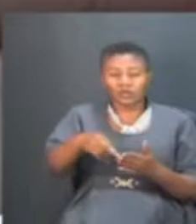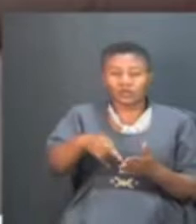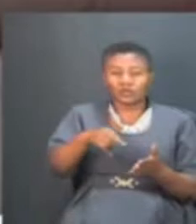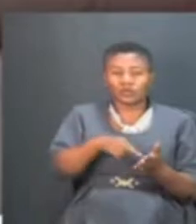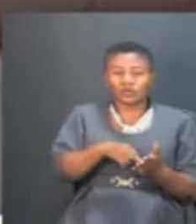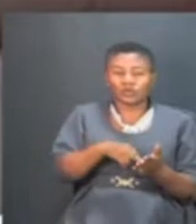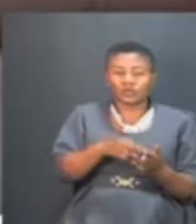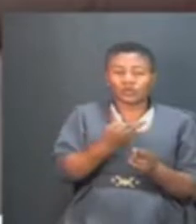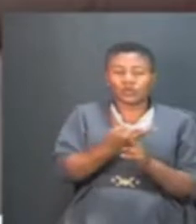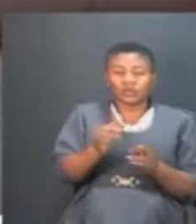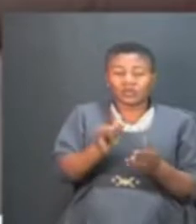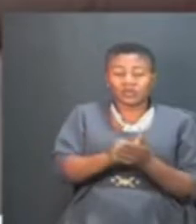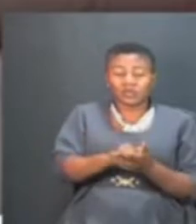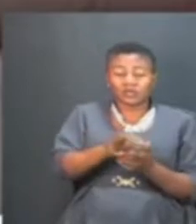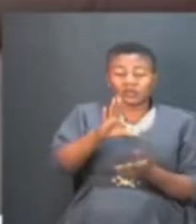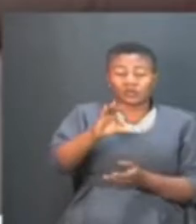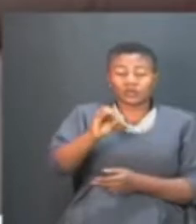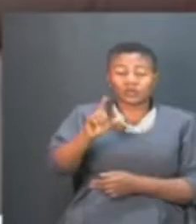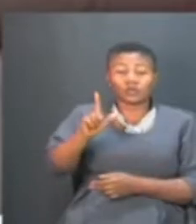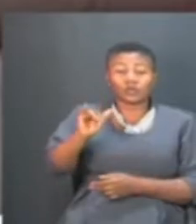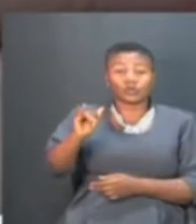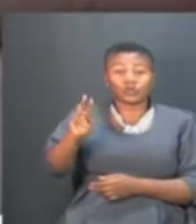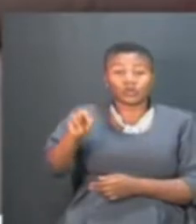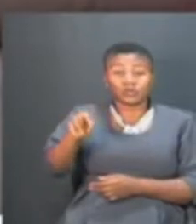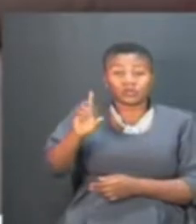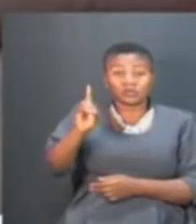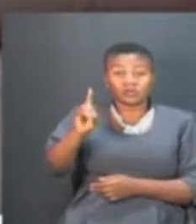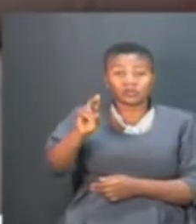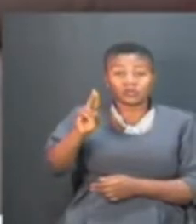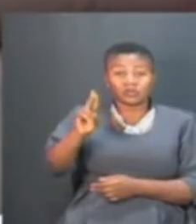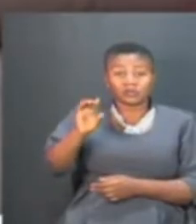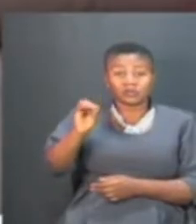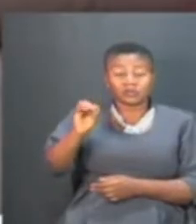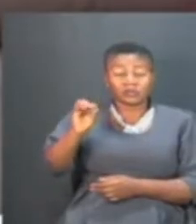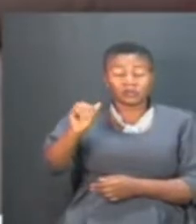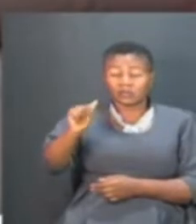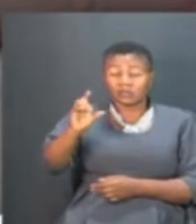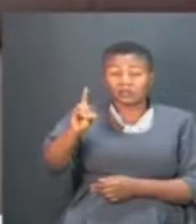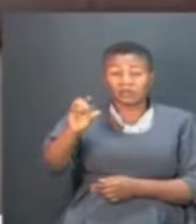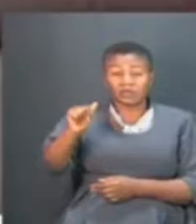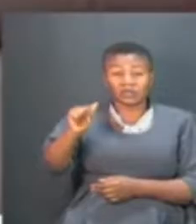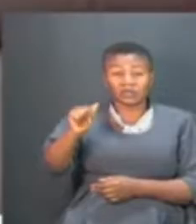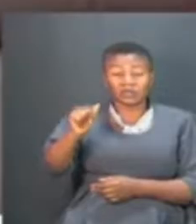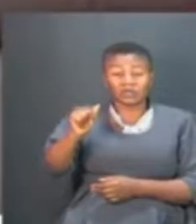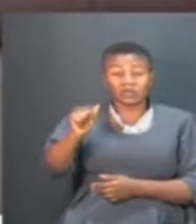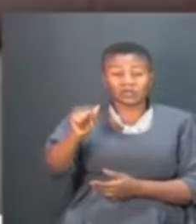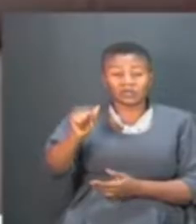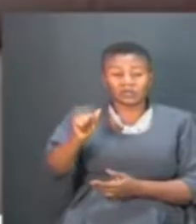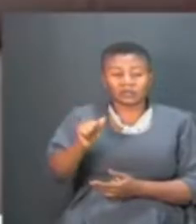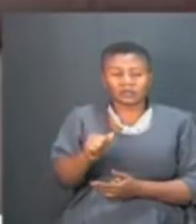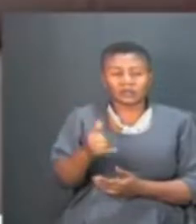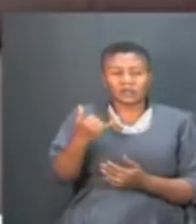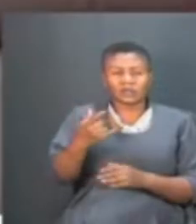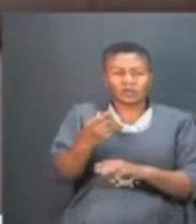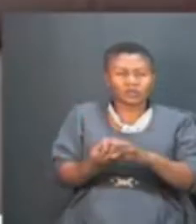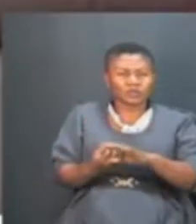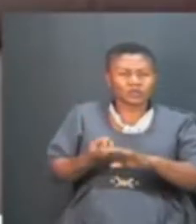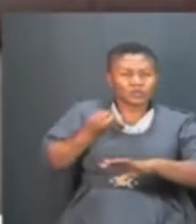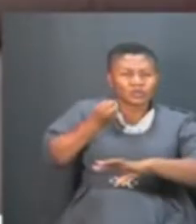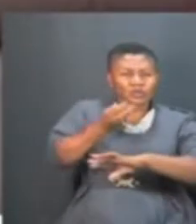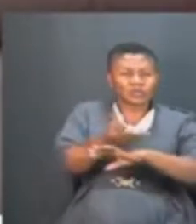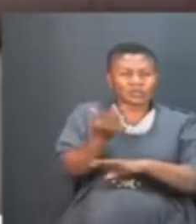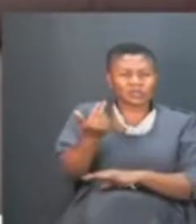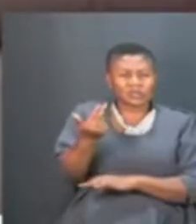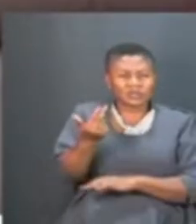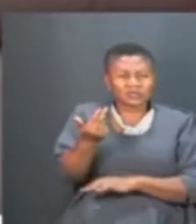Collins-Dowda committee report is ready. Why are you leaving it out? Then when you proceed to 13, your committee,